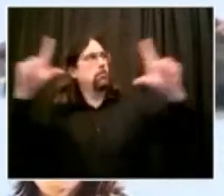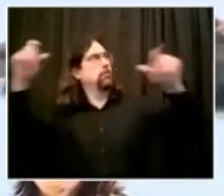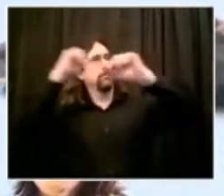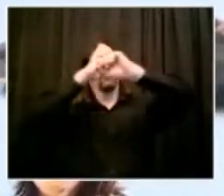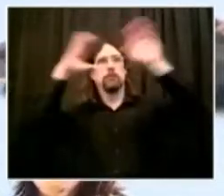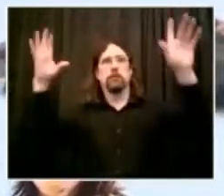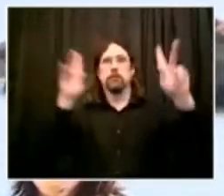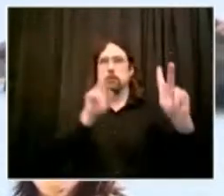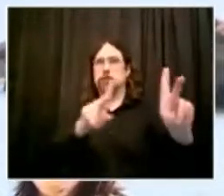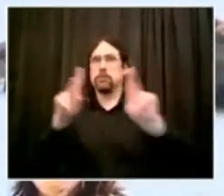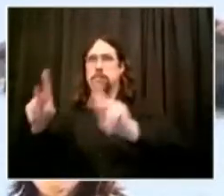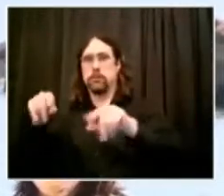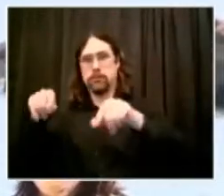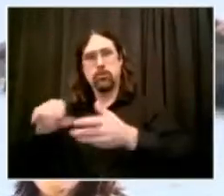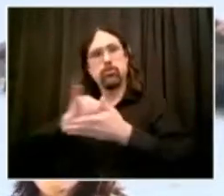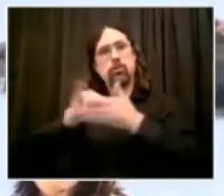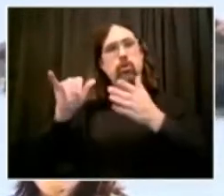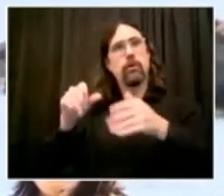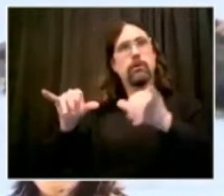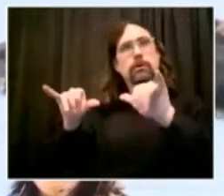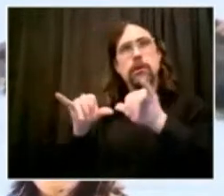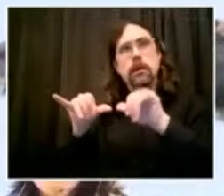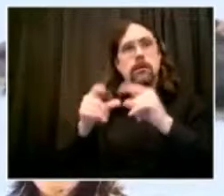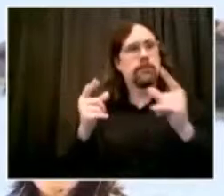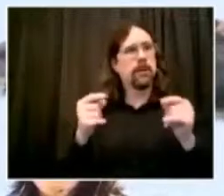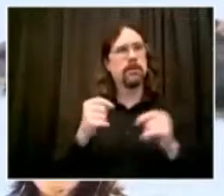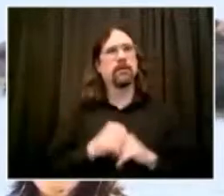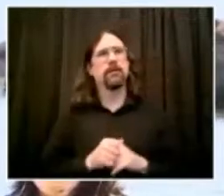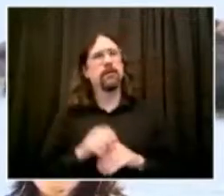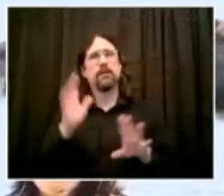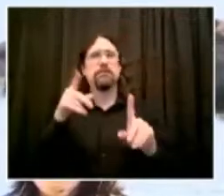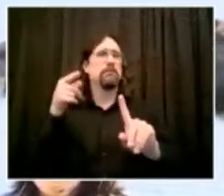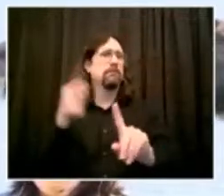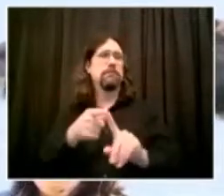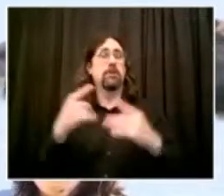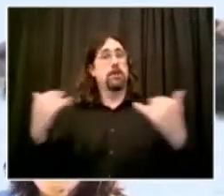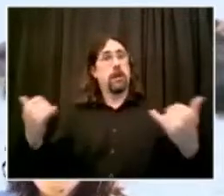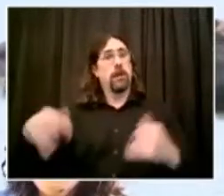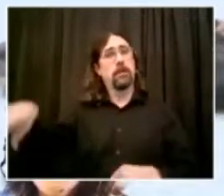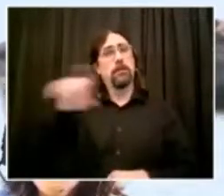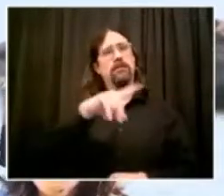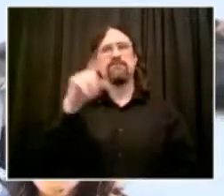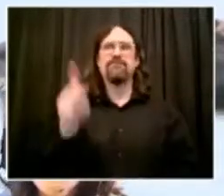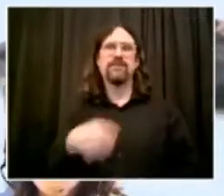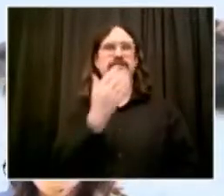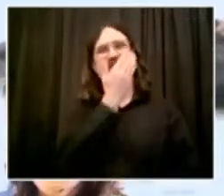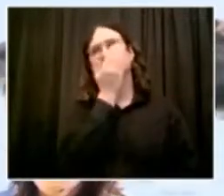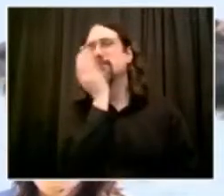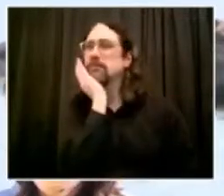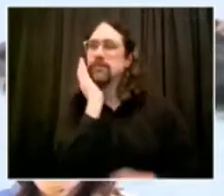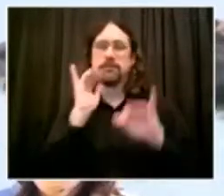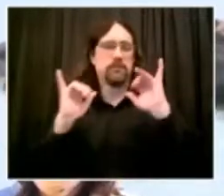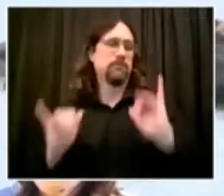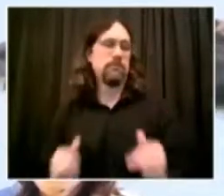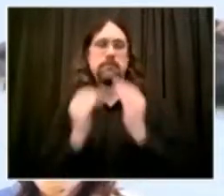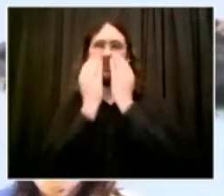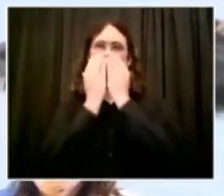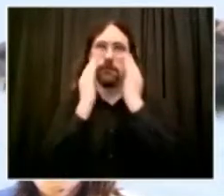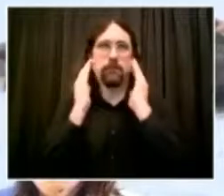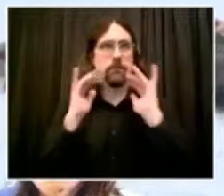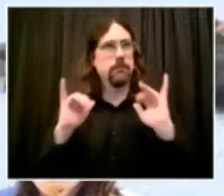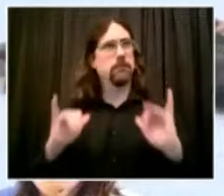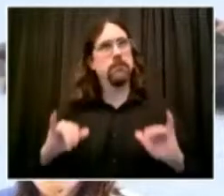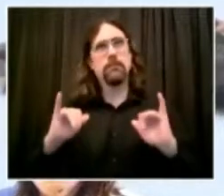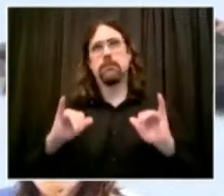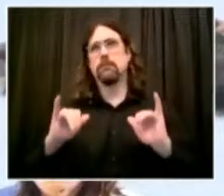wear face coverings consistently. When individuals are outdoors, they have more sort of